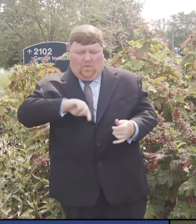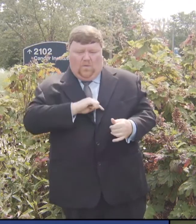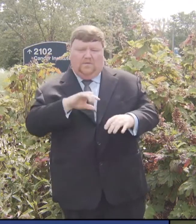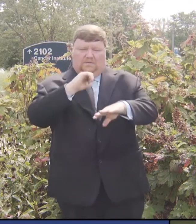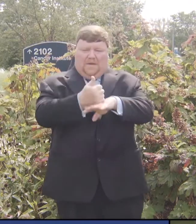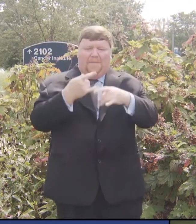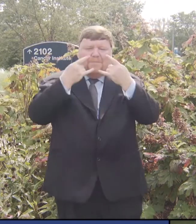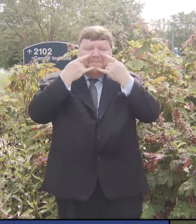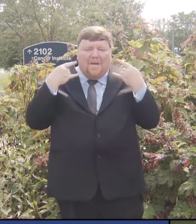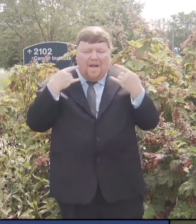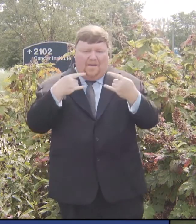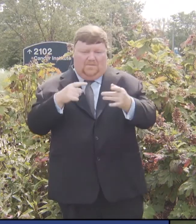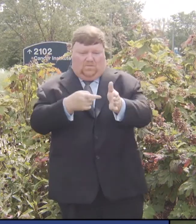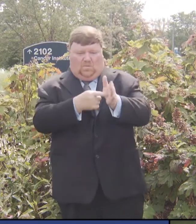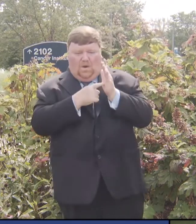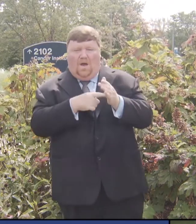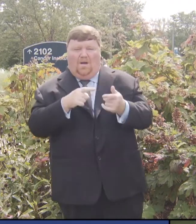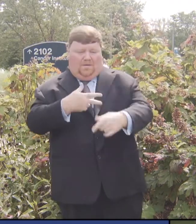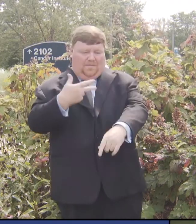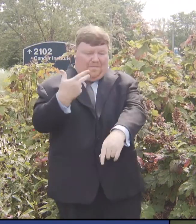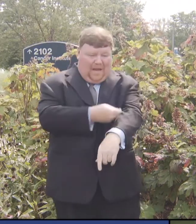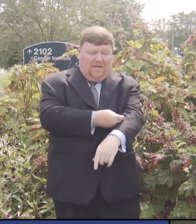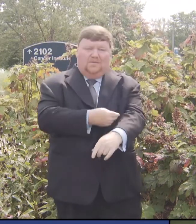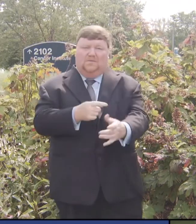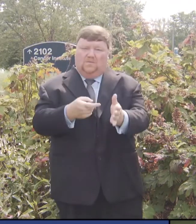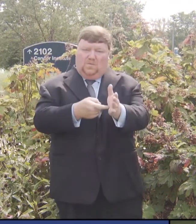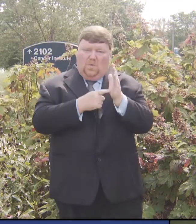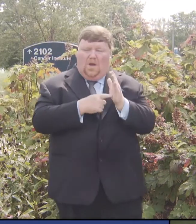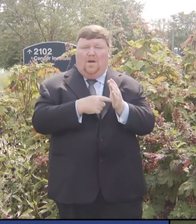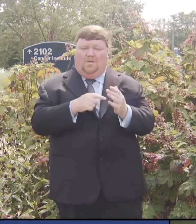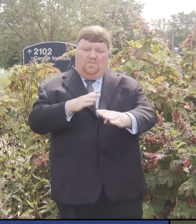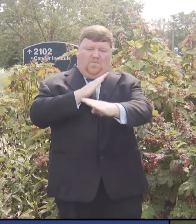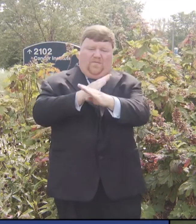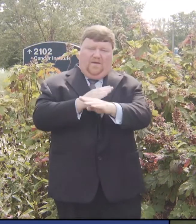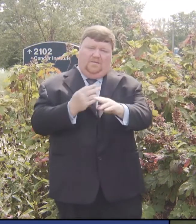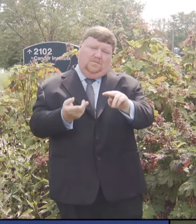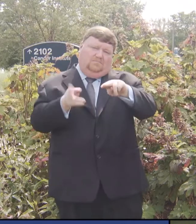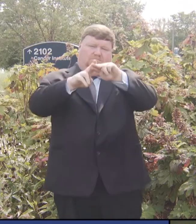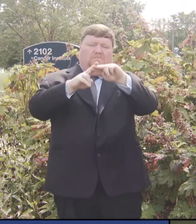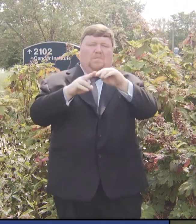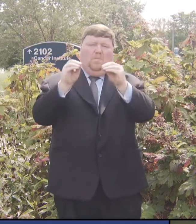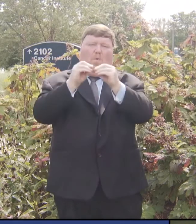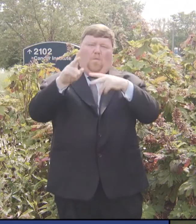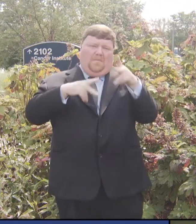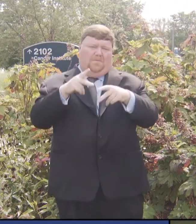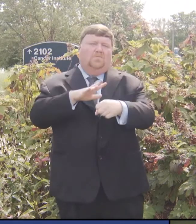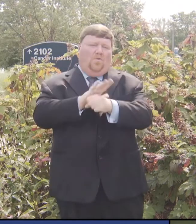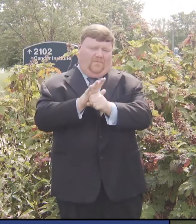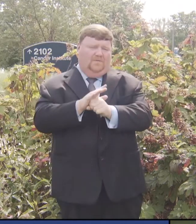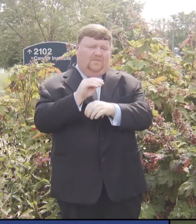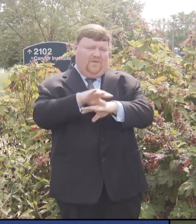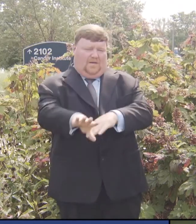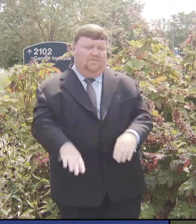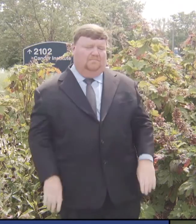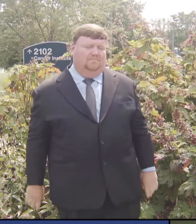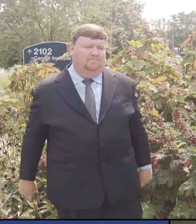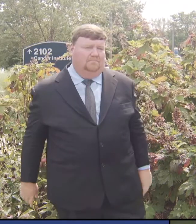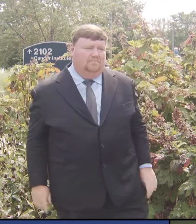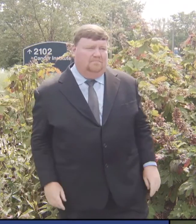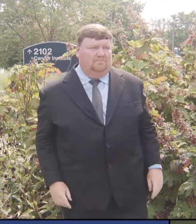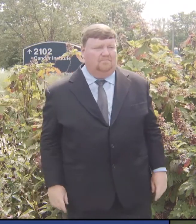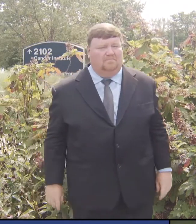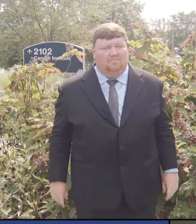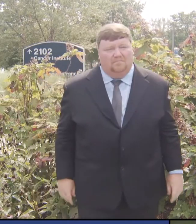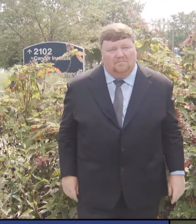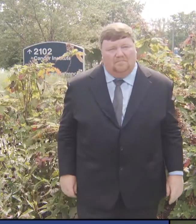distancing, masking, as well as vaccinations in place to try to prevent the increasing volumes. Aside from Lancaster, are there any other